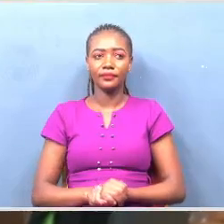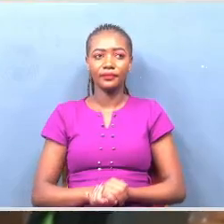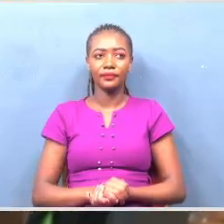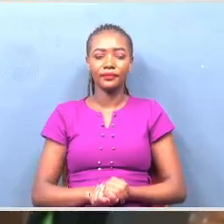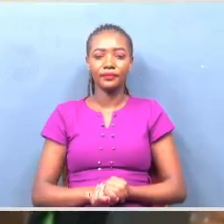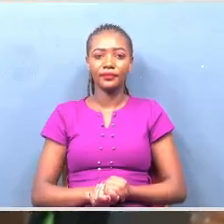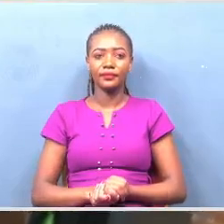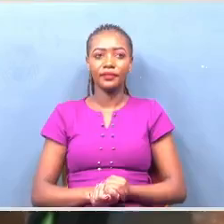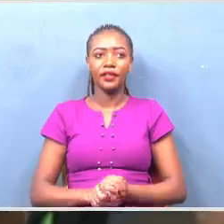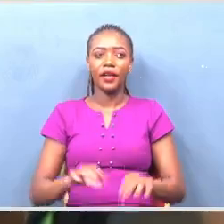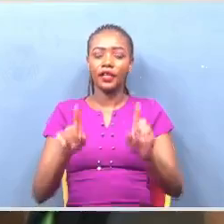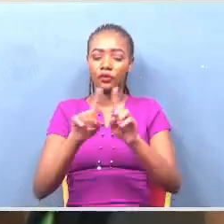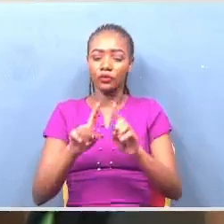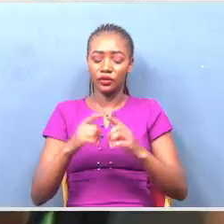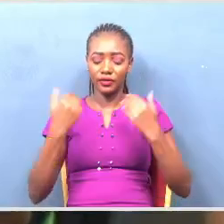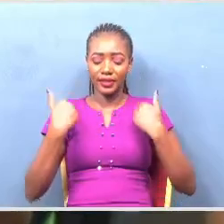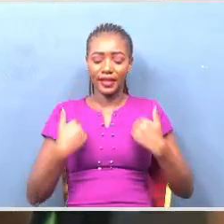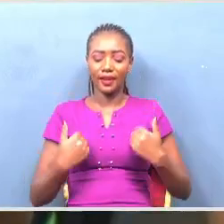I am very confident